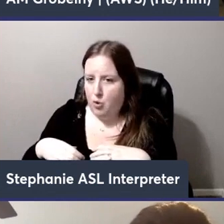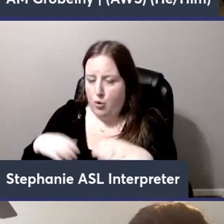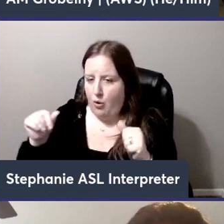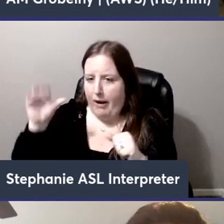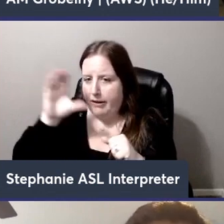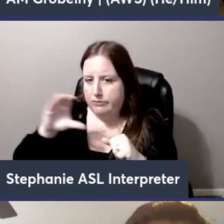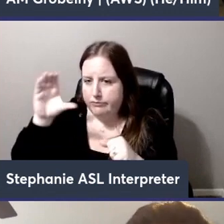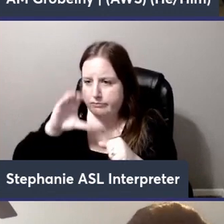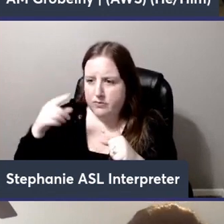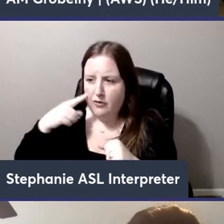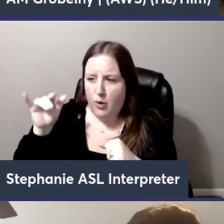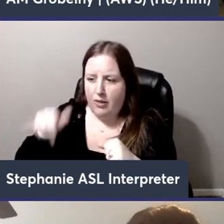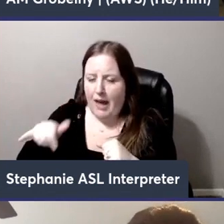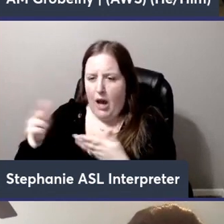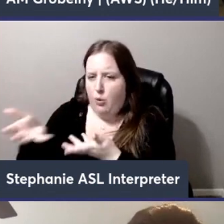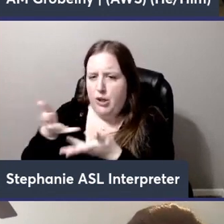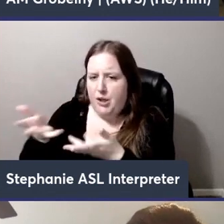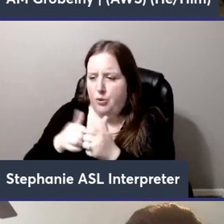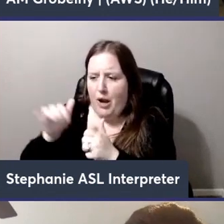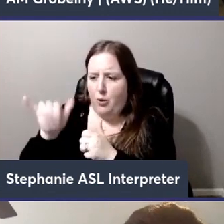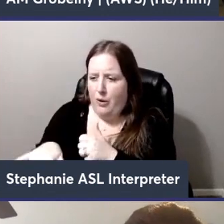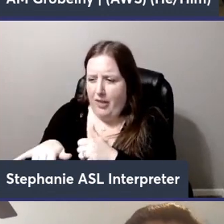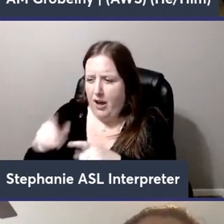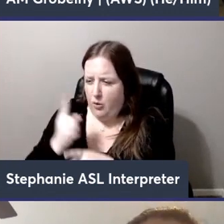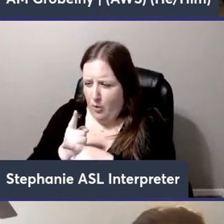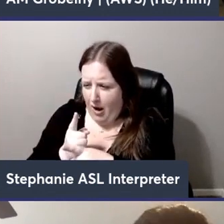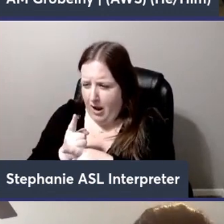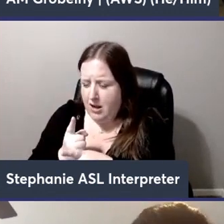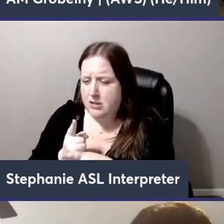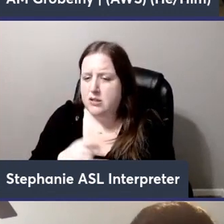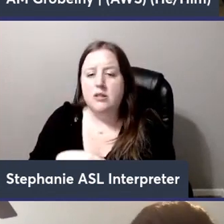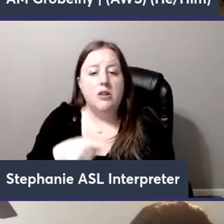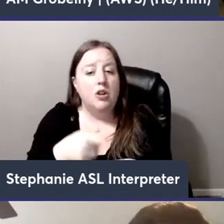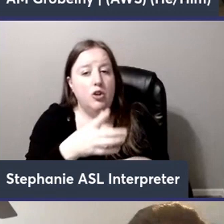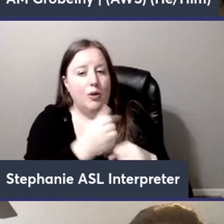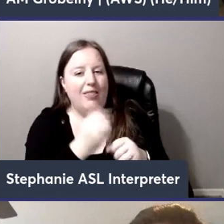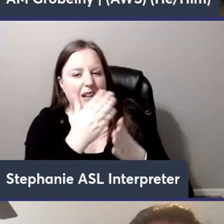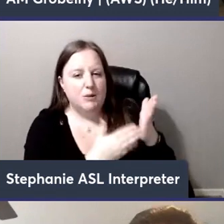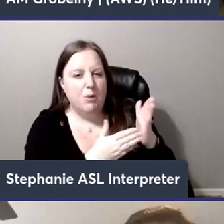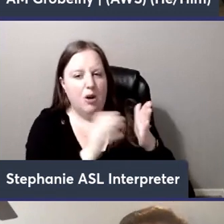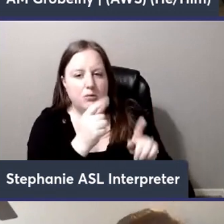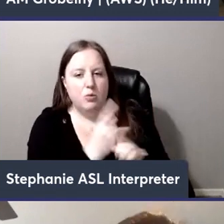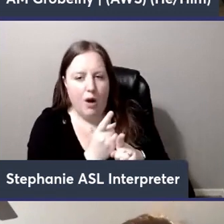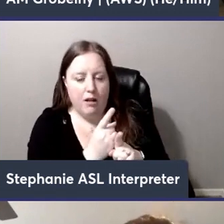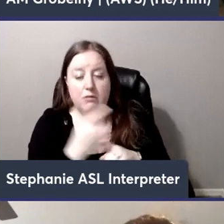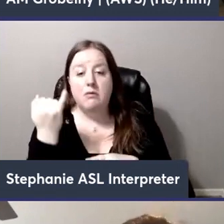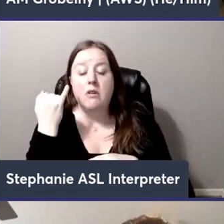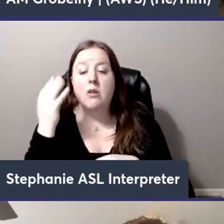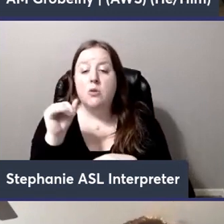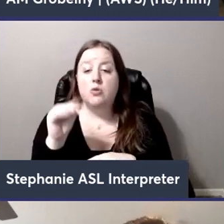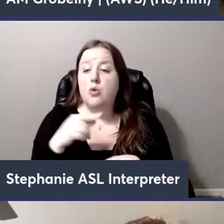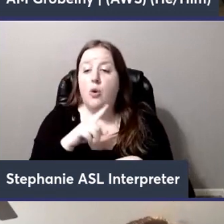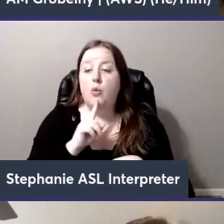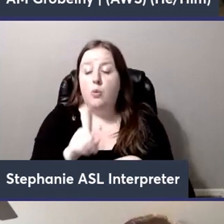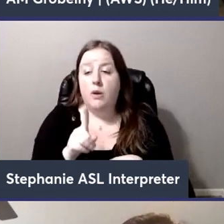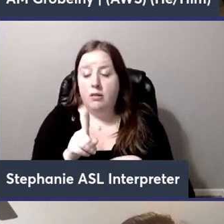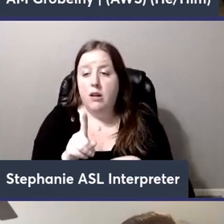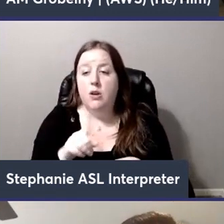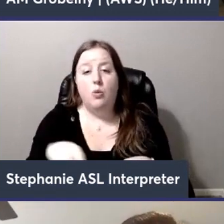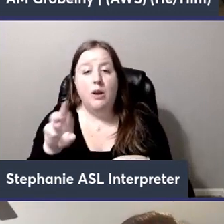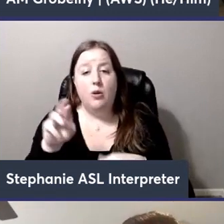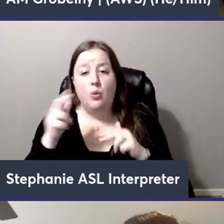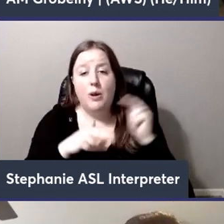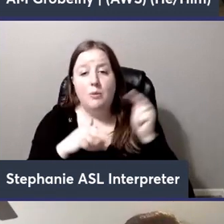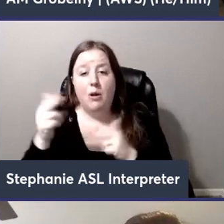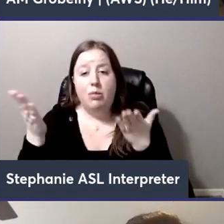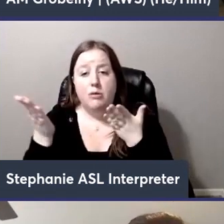Serverless, would interact with. I just get it as part of. You get it as part of, exactly. It's okay. Something. So we basically rebuild the